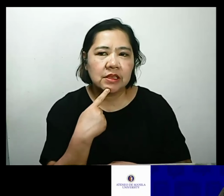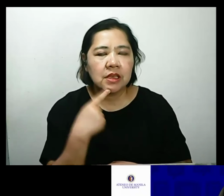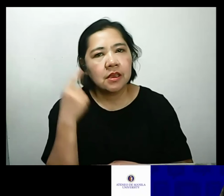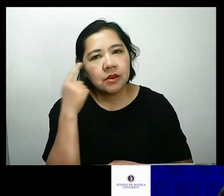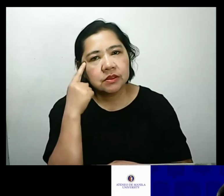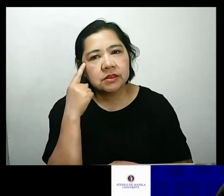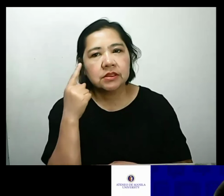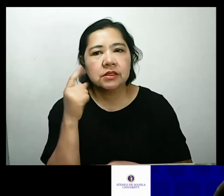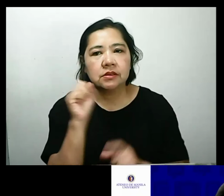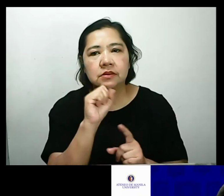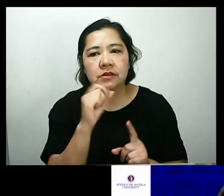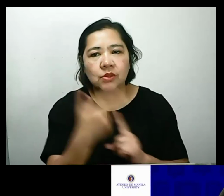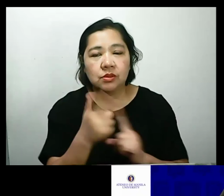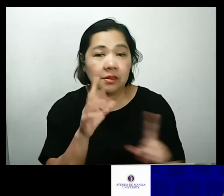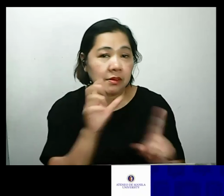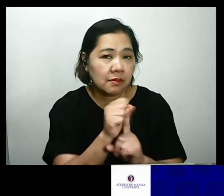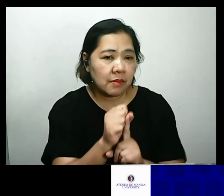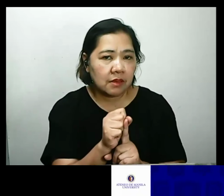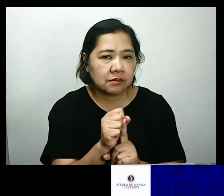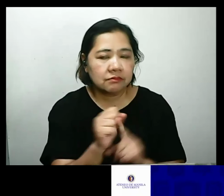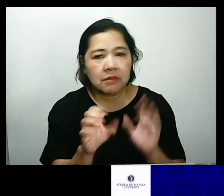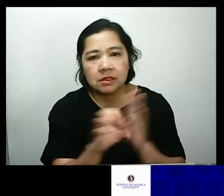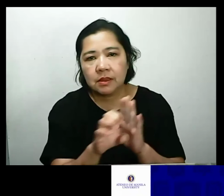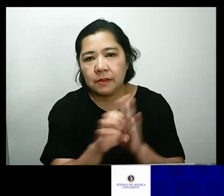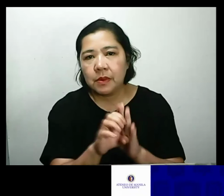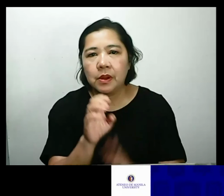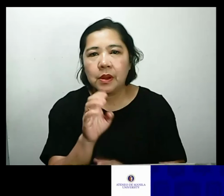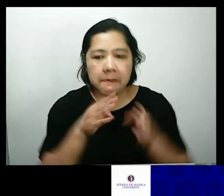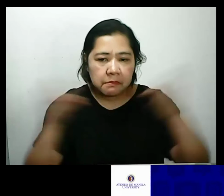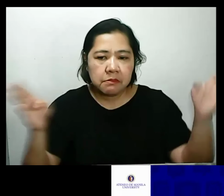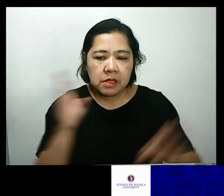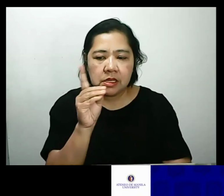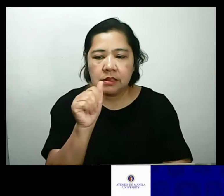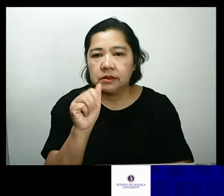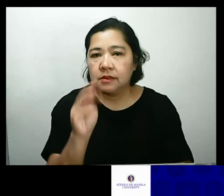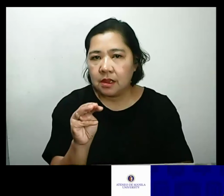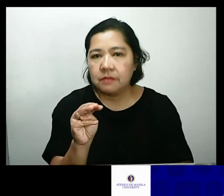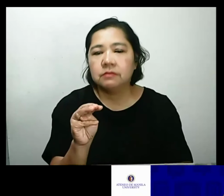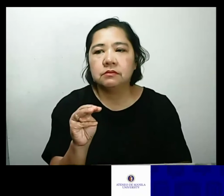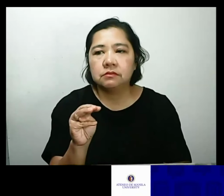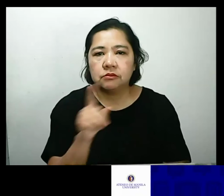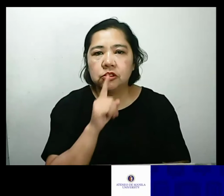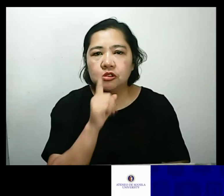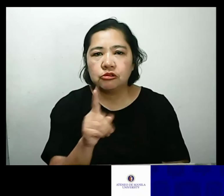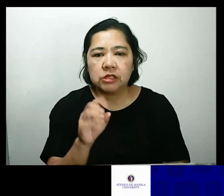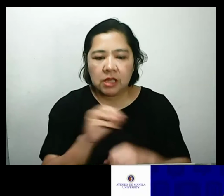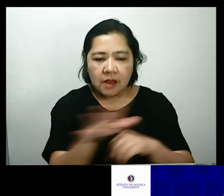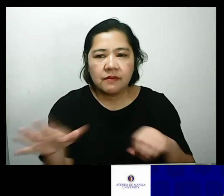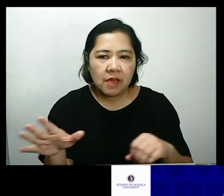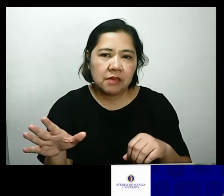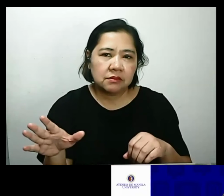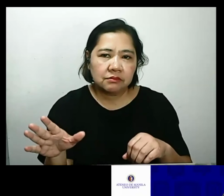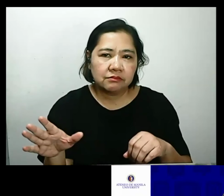And when you say, for example, big dams, it will most likely affect indigenous people and also